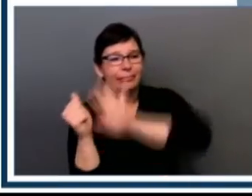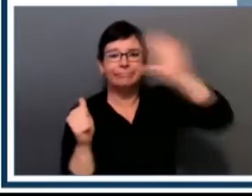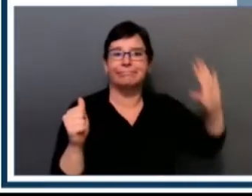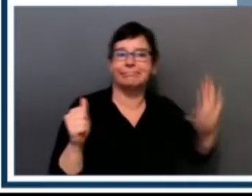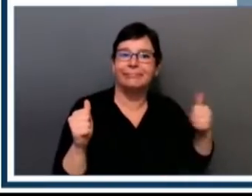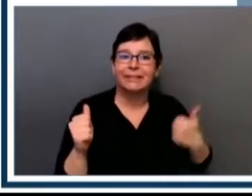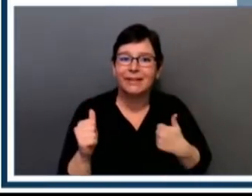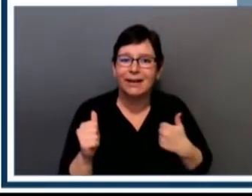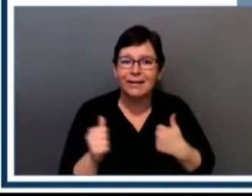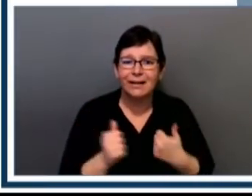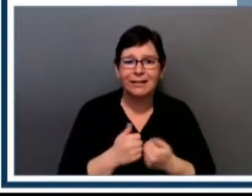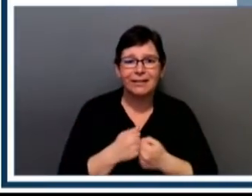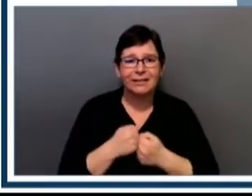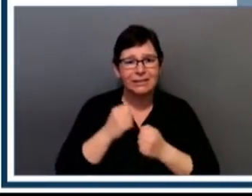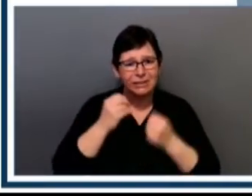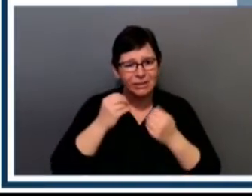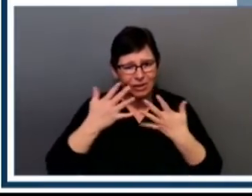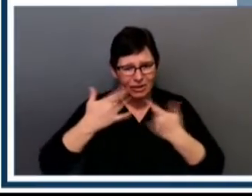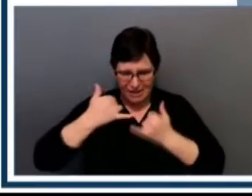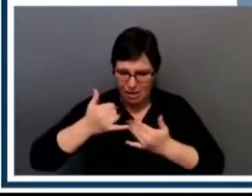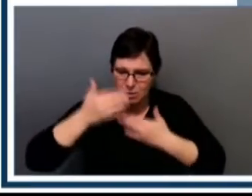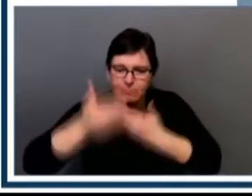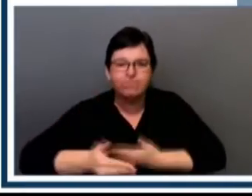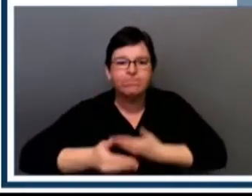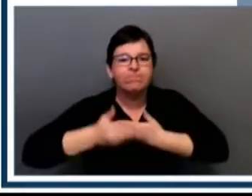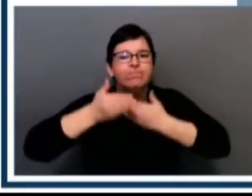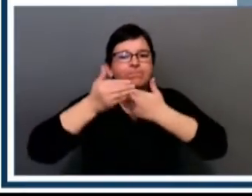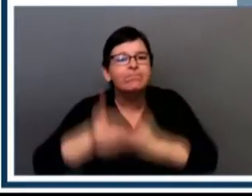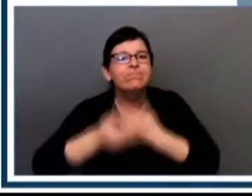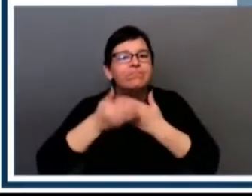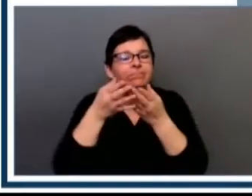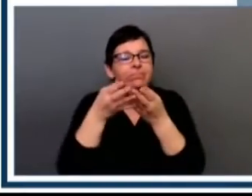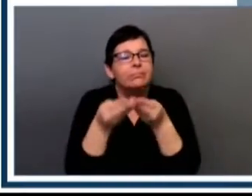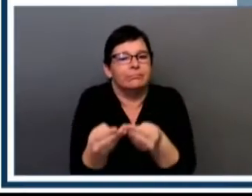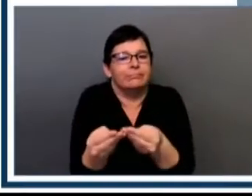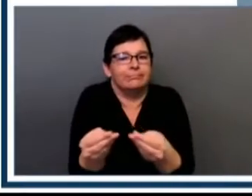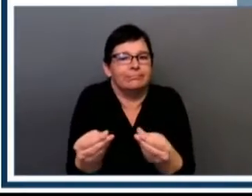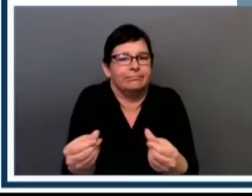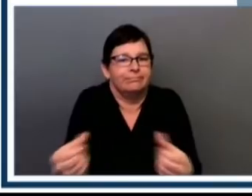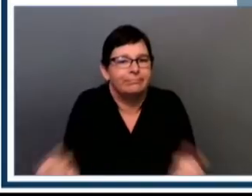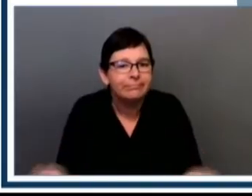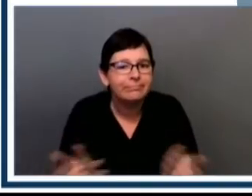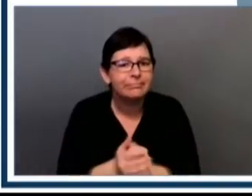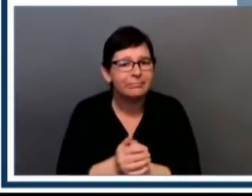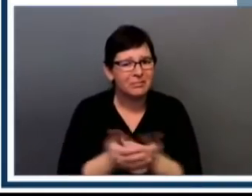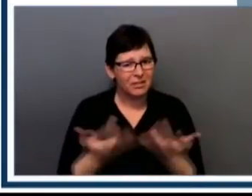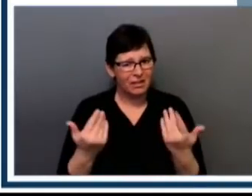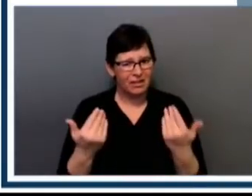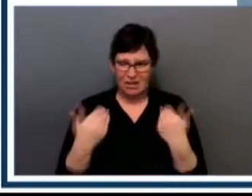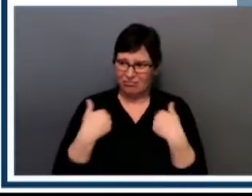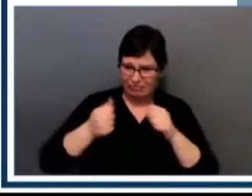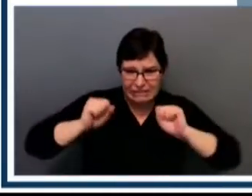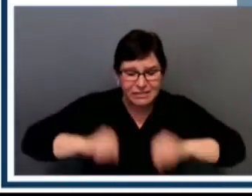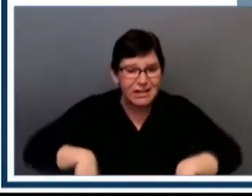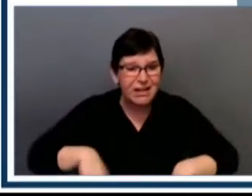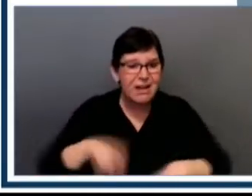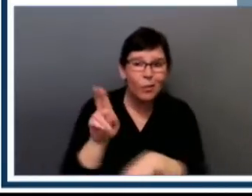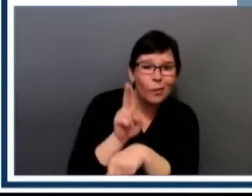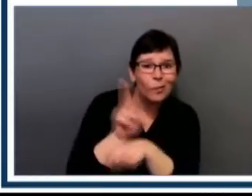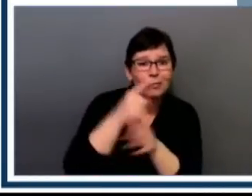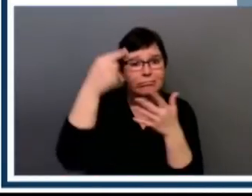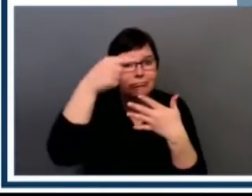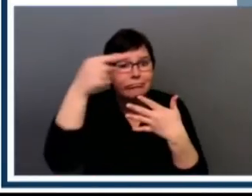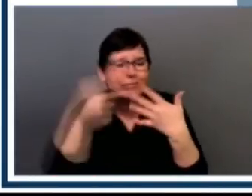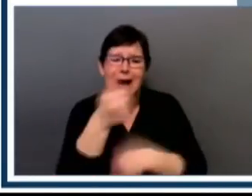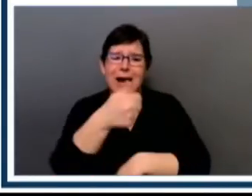when we're sick with cold or flu-like symptoms. We can get tested when we have symptoms or are planning on visiting people at high risk